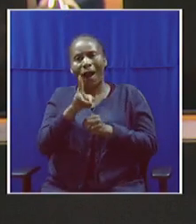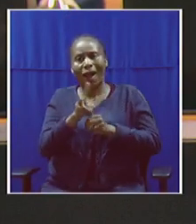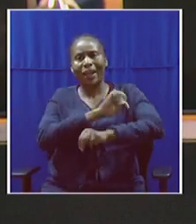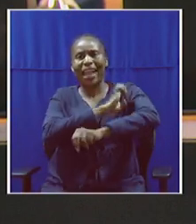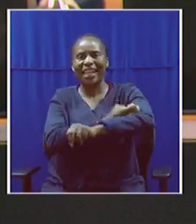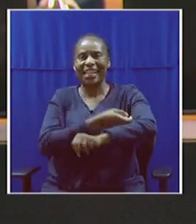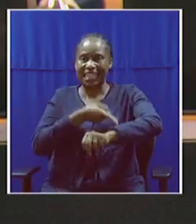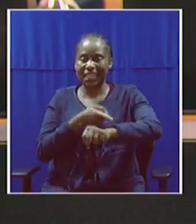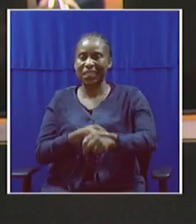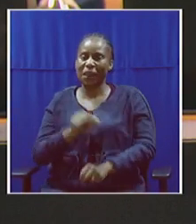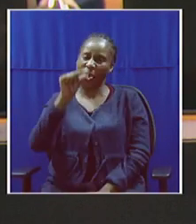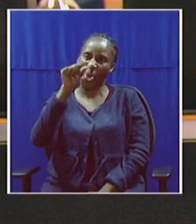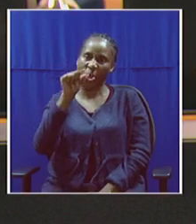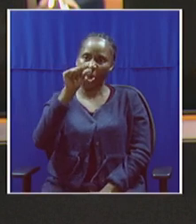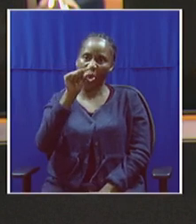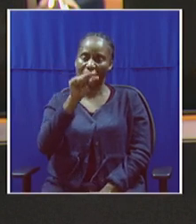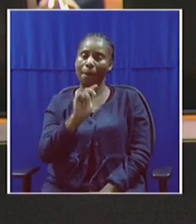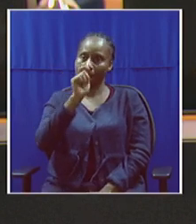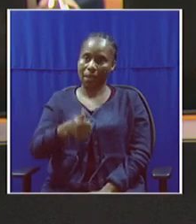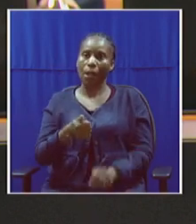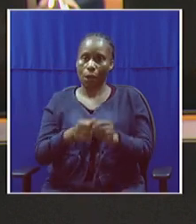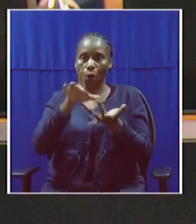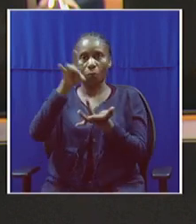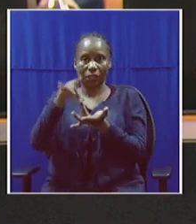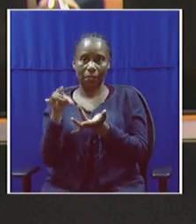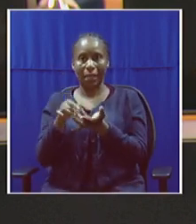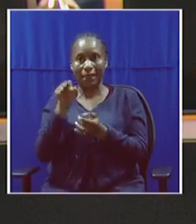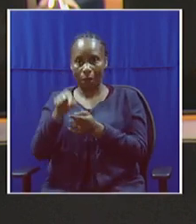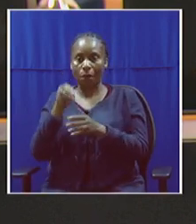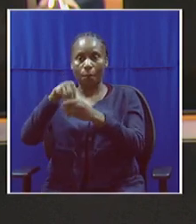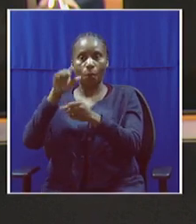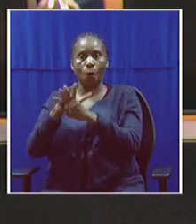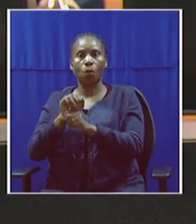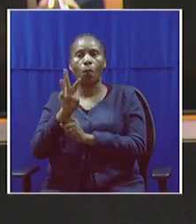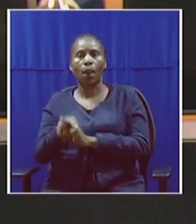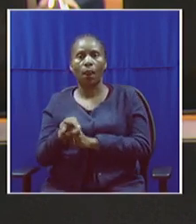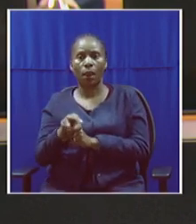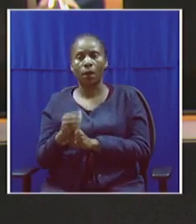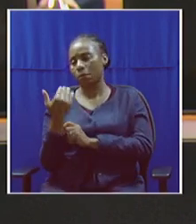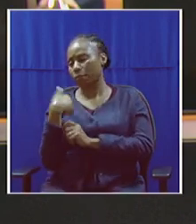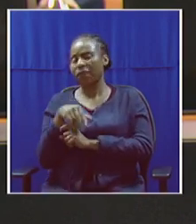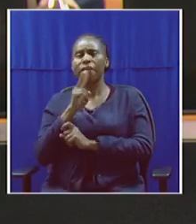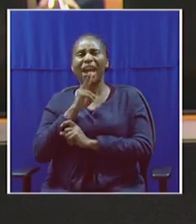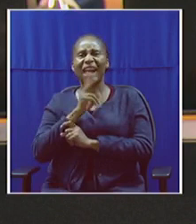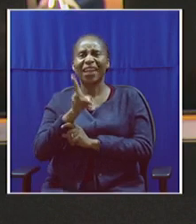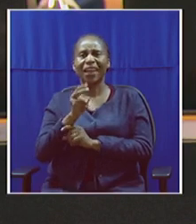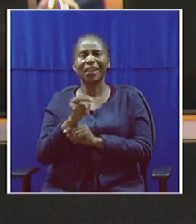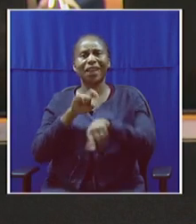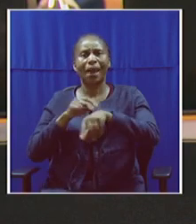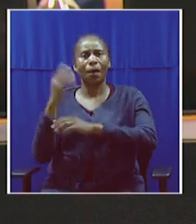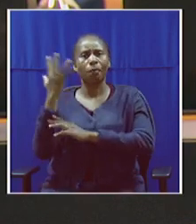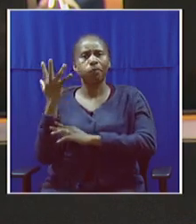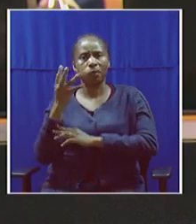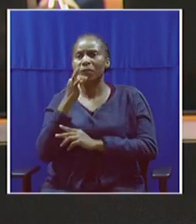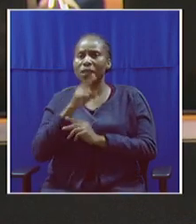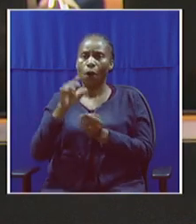option and the quickest to bring online in the short term in your briefing on Friday however you said that you had opted for